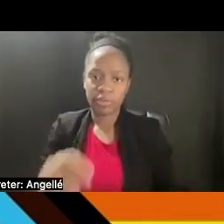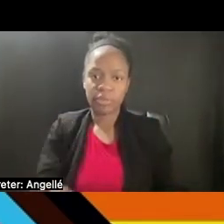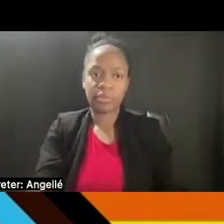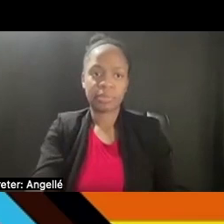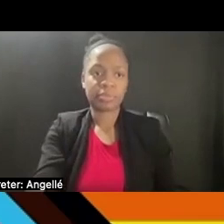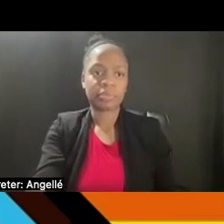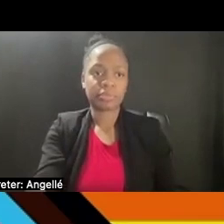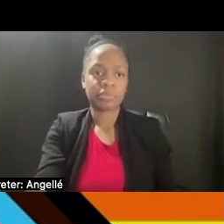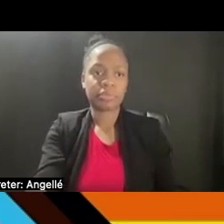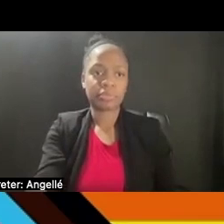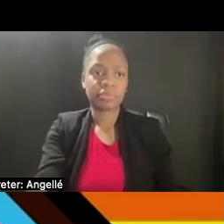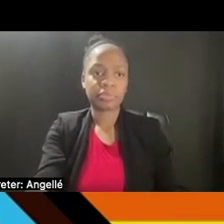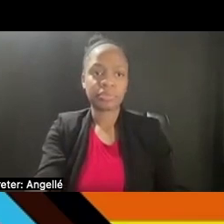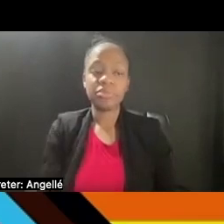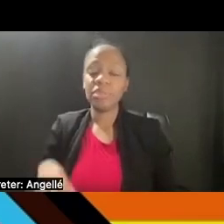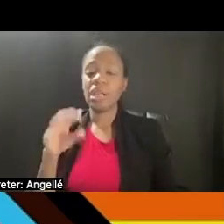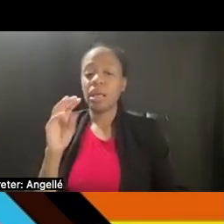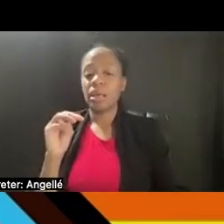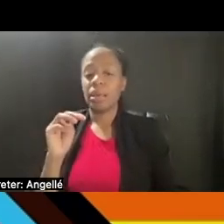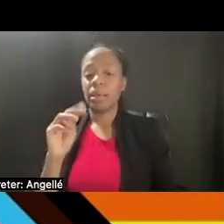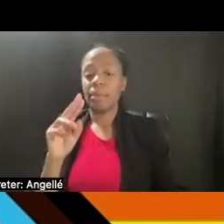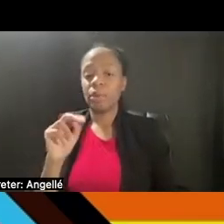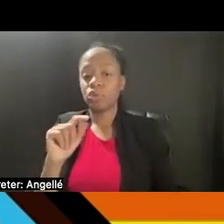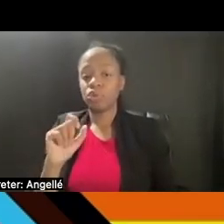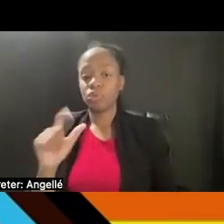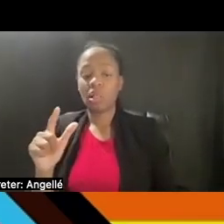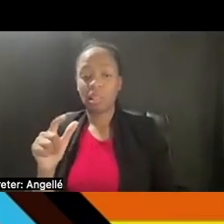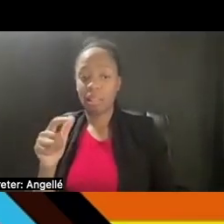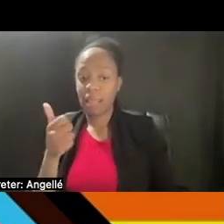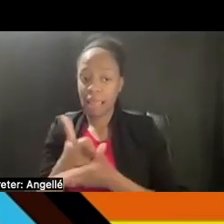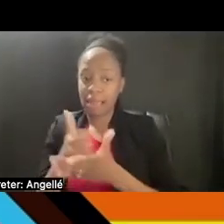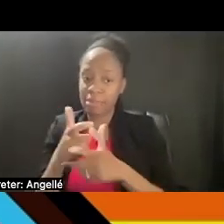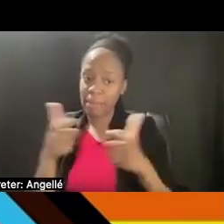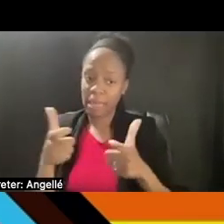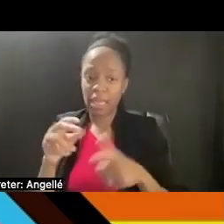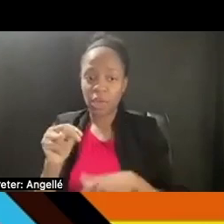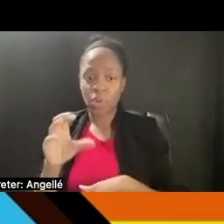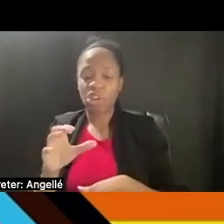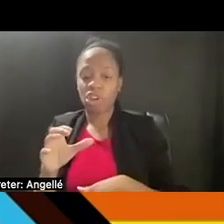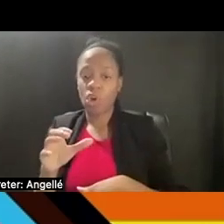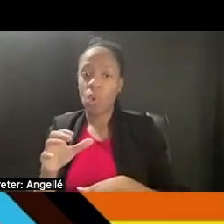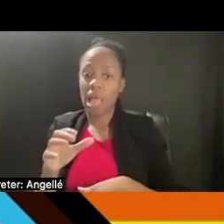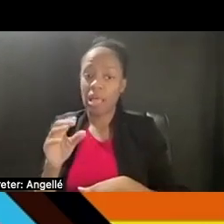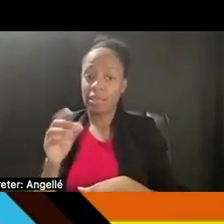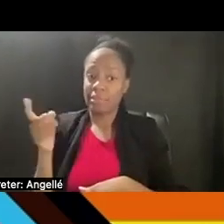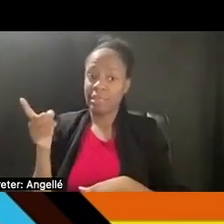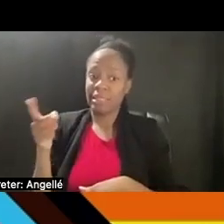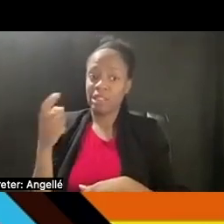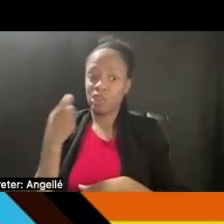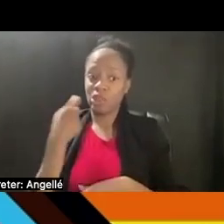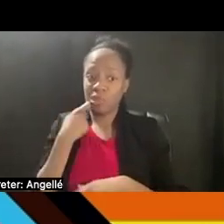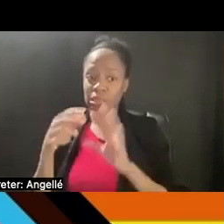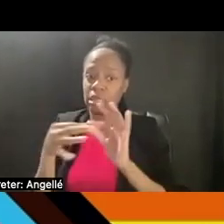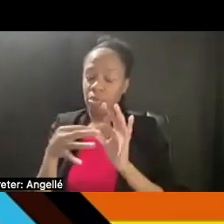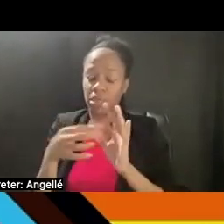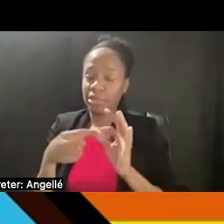well. Mutual aid has been huge here in Western North Carolina, and I can't reiterate what Broderick said enough. It's wonderful, and